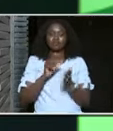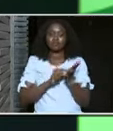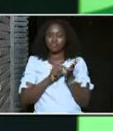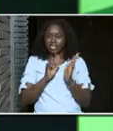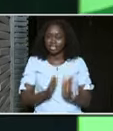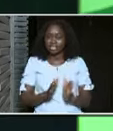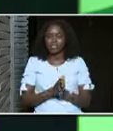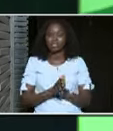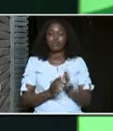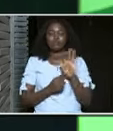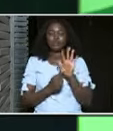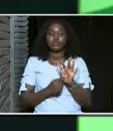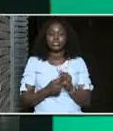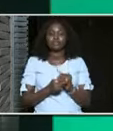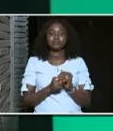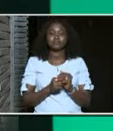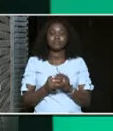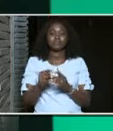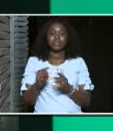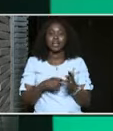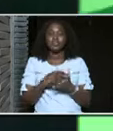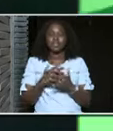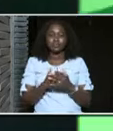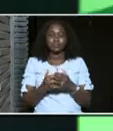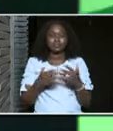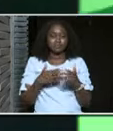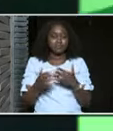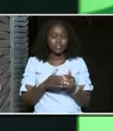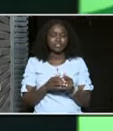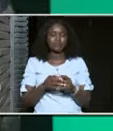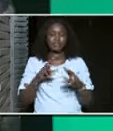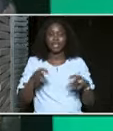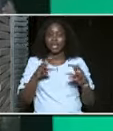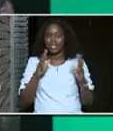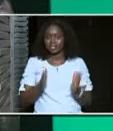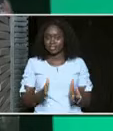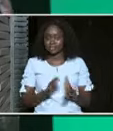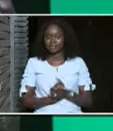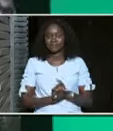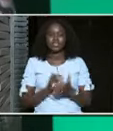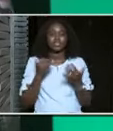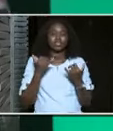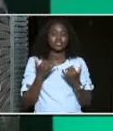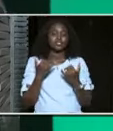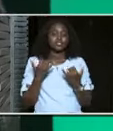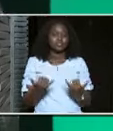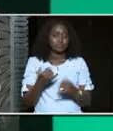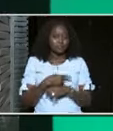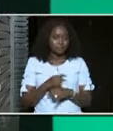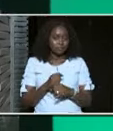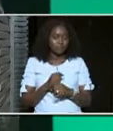and also a public affairs analyst. You're welcome. Thank you and good evening. So to dig in right